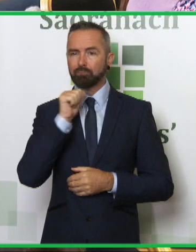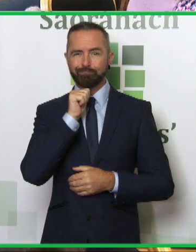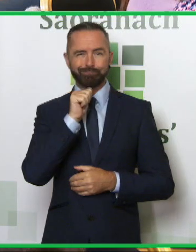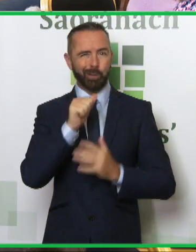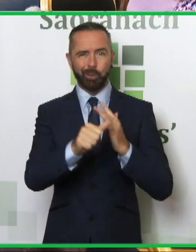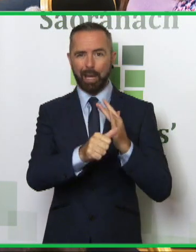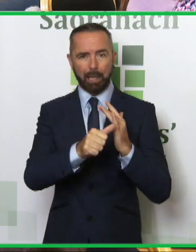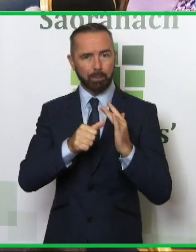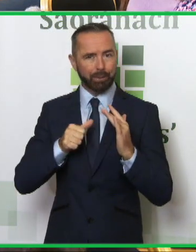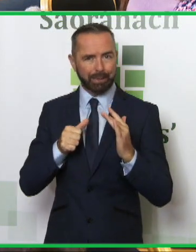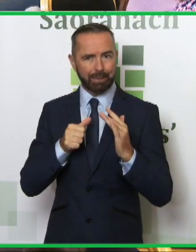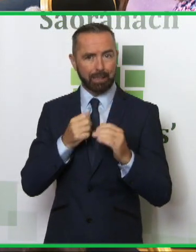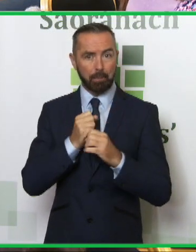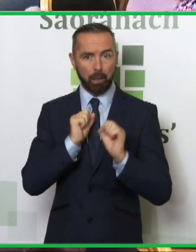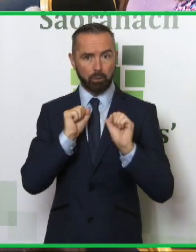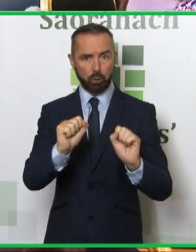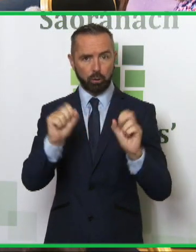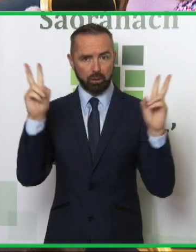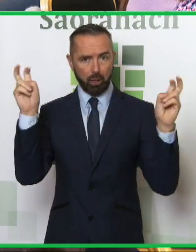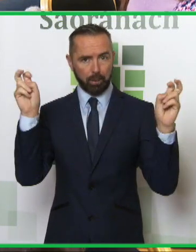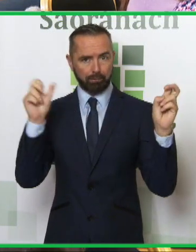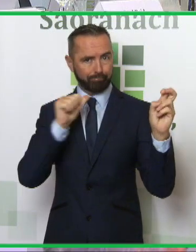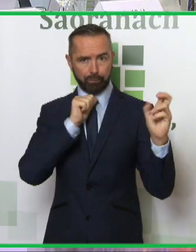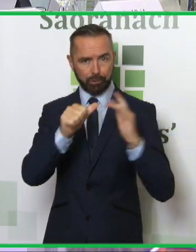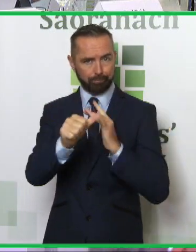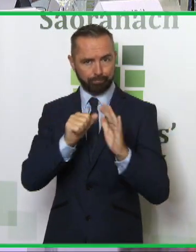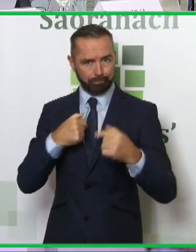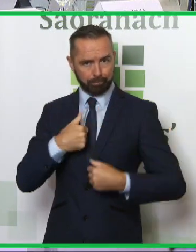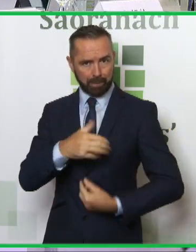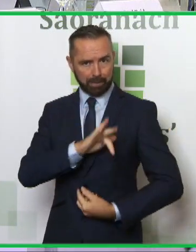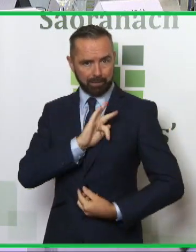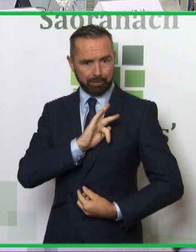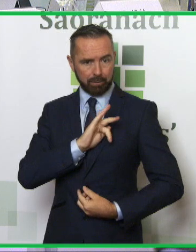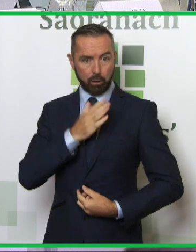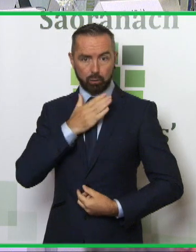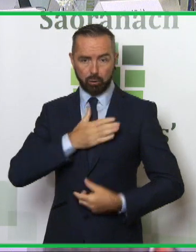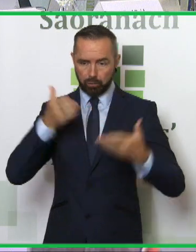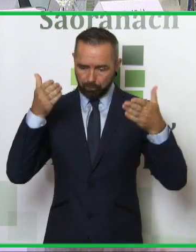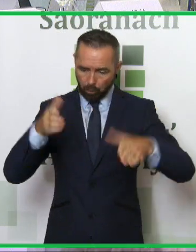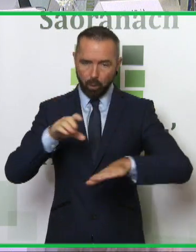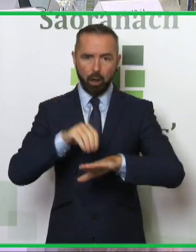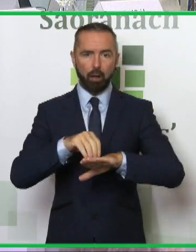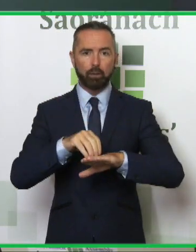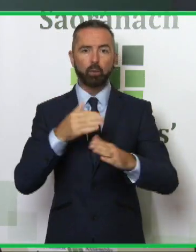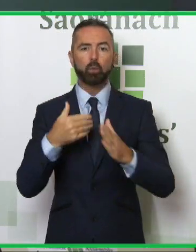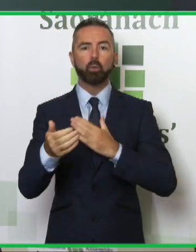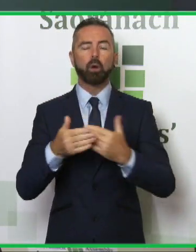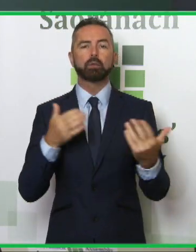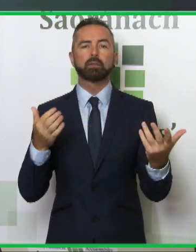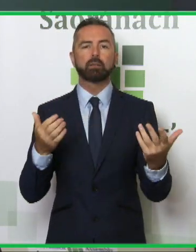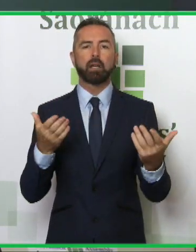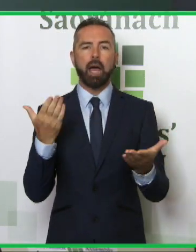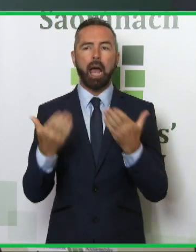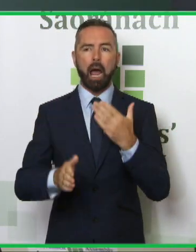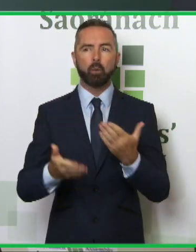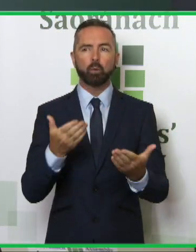expertise whatsoever in the subject matter you're dealing with here. My expertise is purely on how we